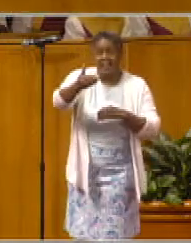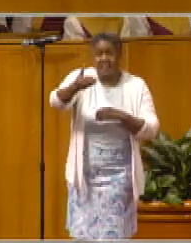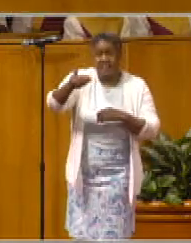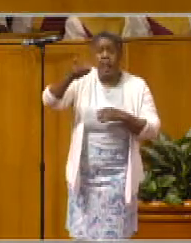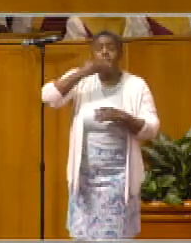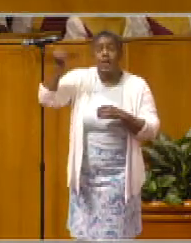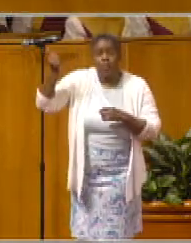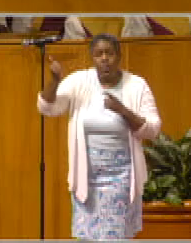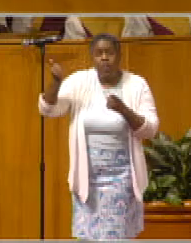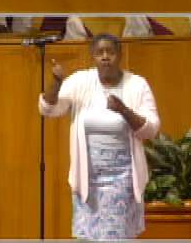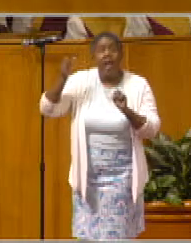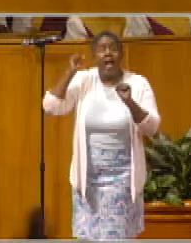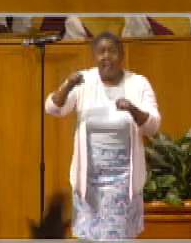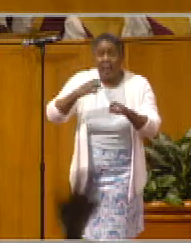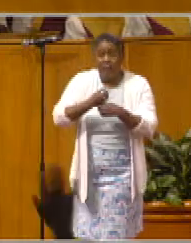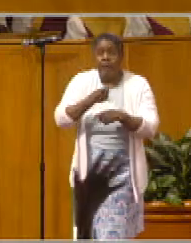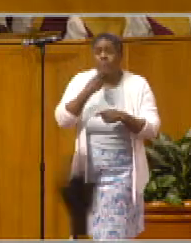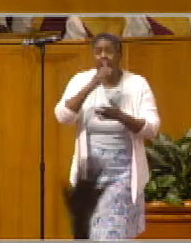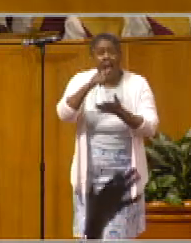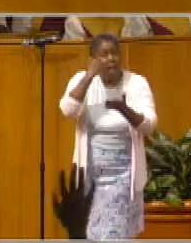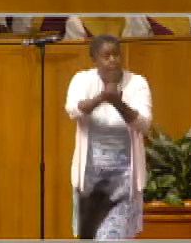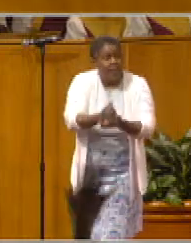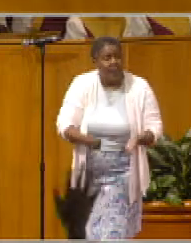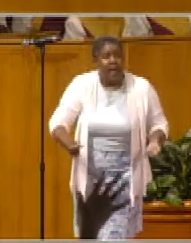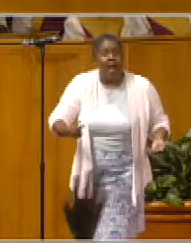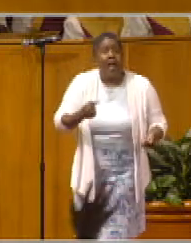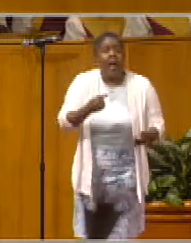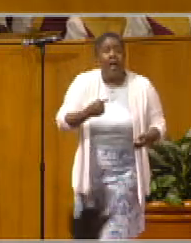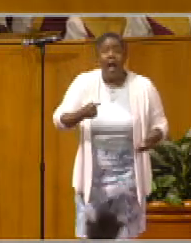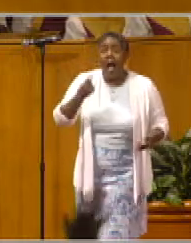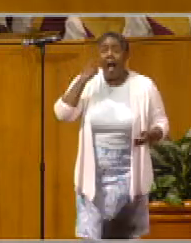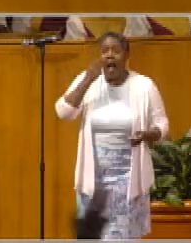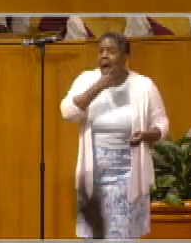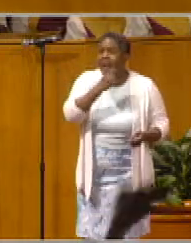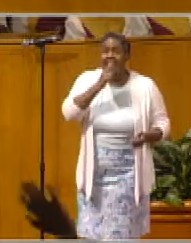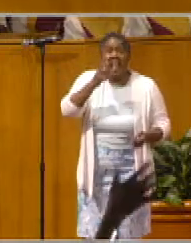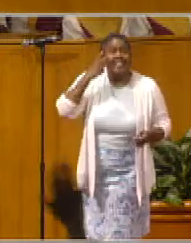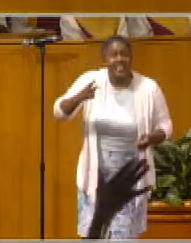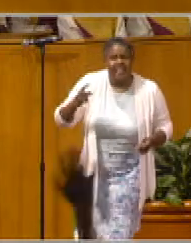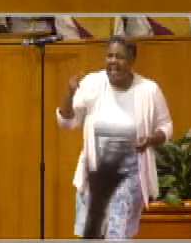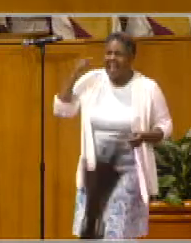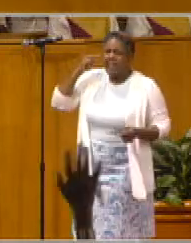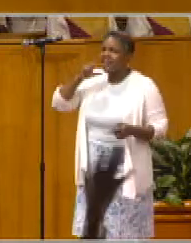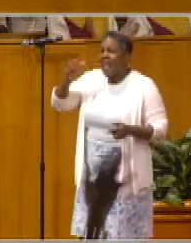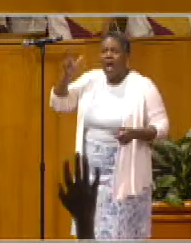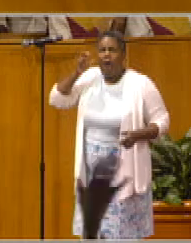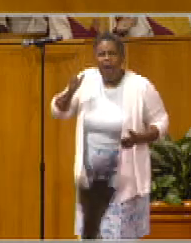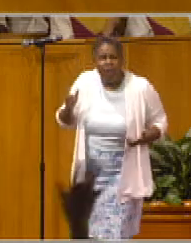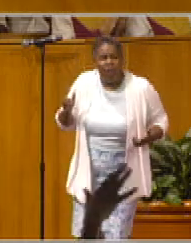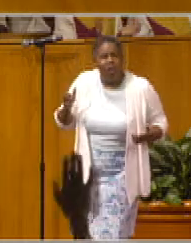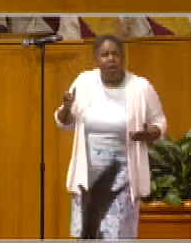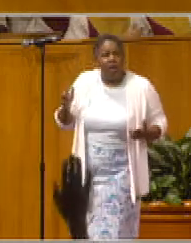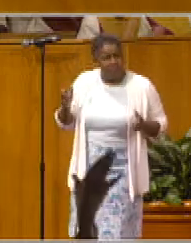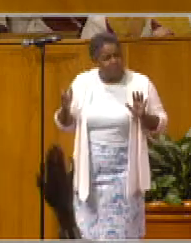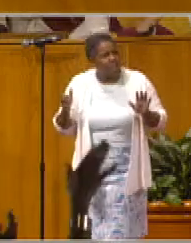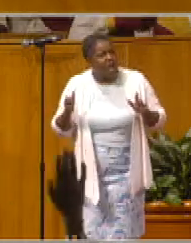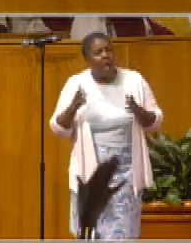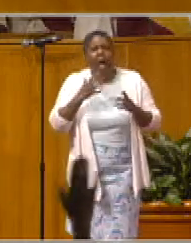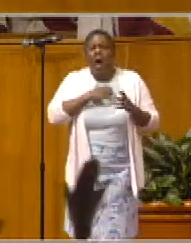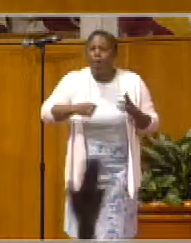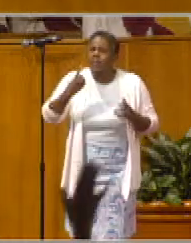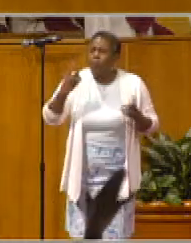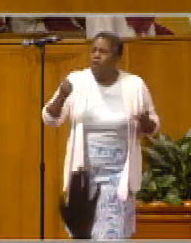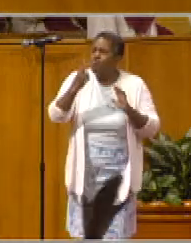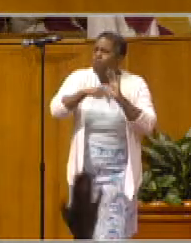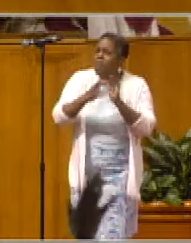Can I make you say amen right there? Eyes haven't seen, ears haven't heard. Wish I had a Bible